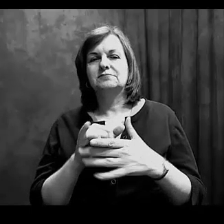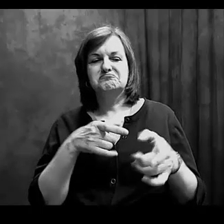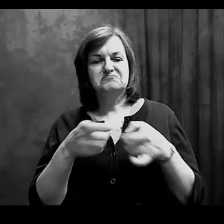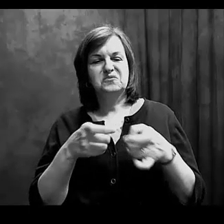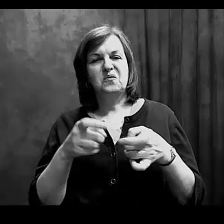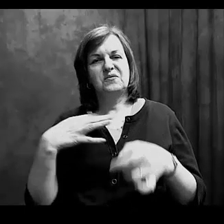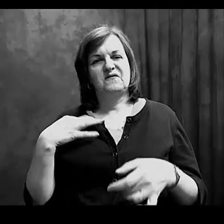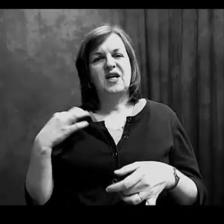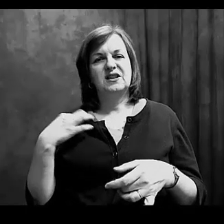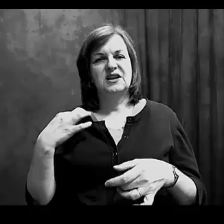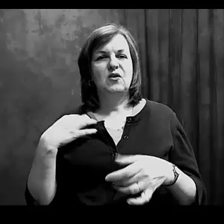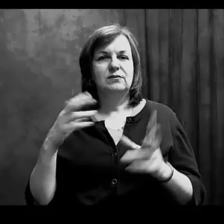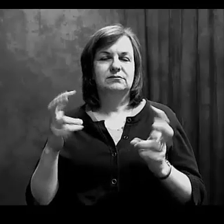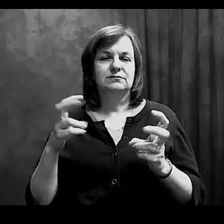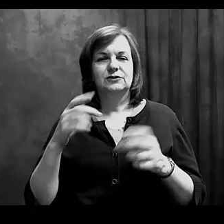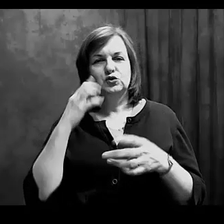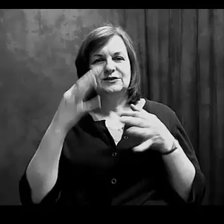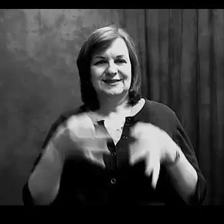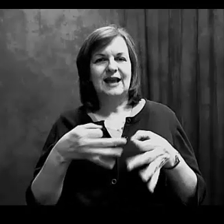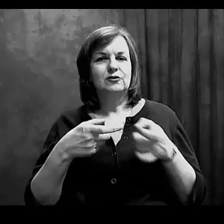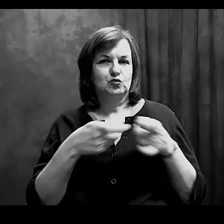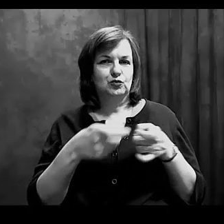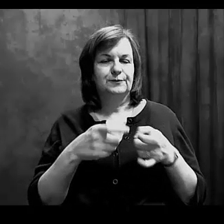and is voluntary.